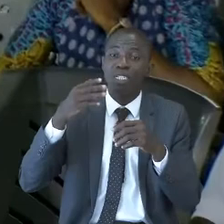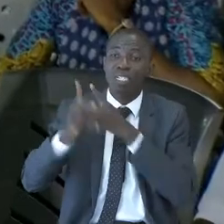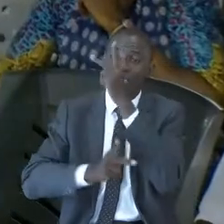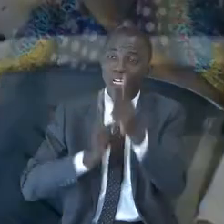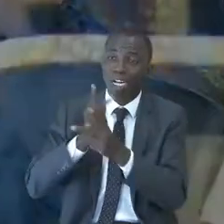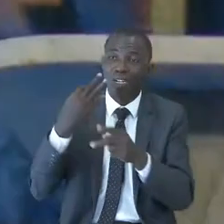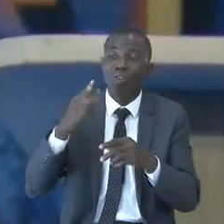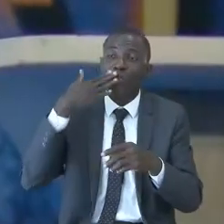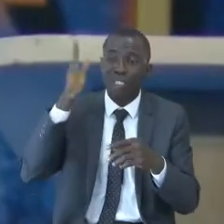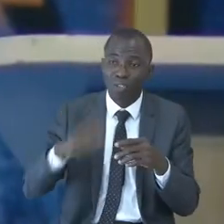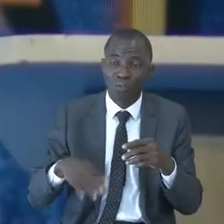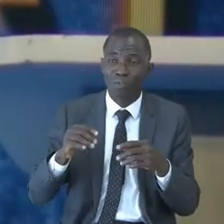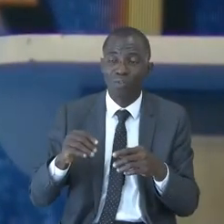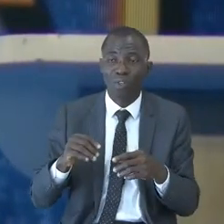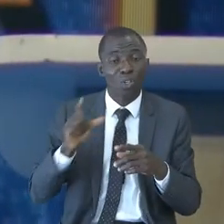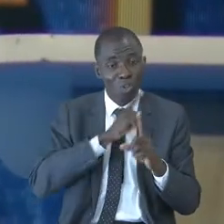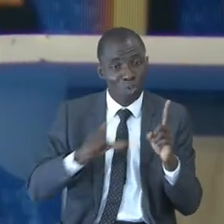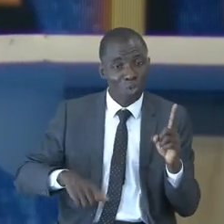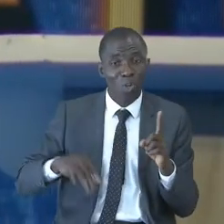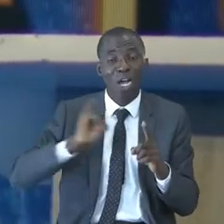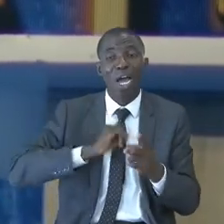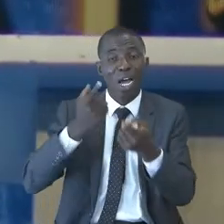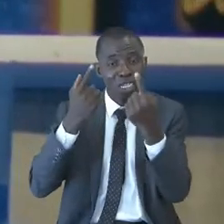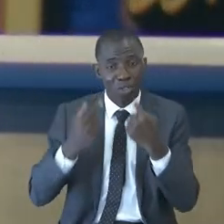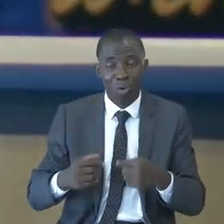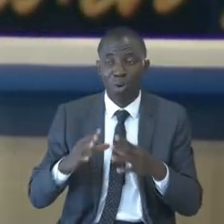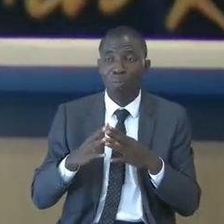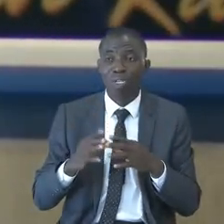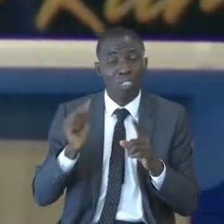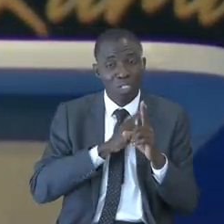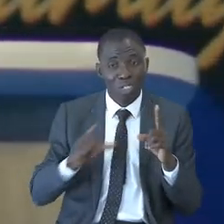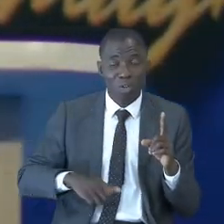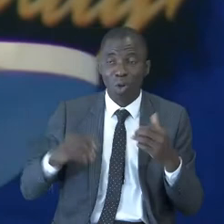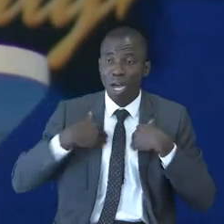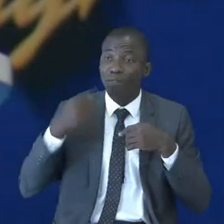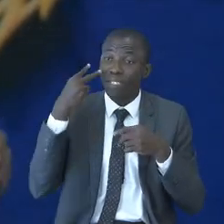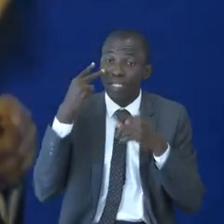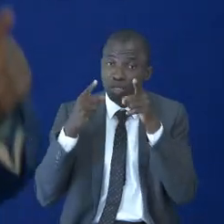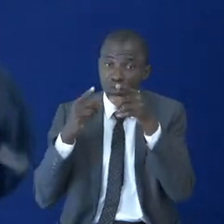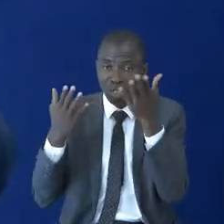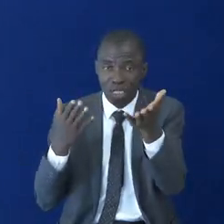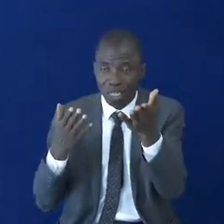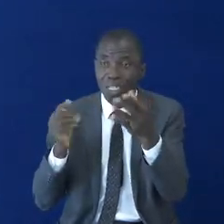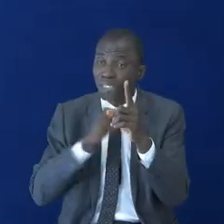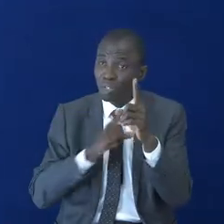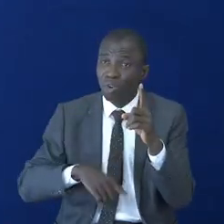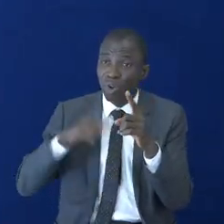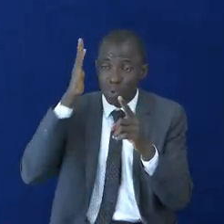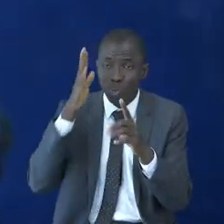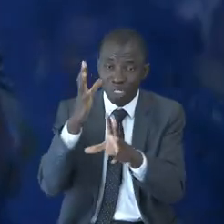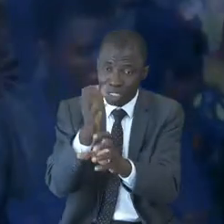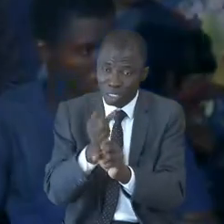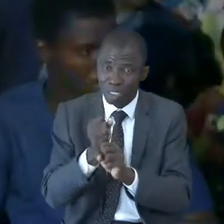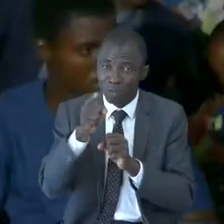I come. That's right. God bless you. The Lord has seen you there, and the Lord will receive